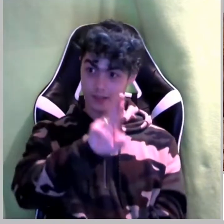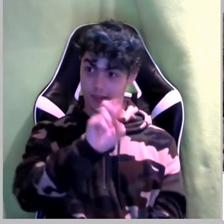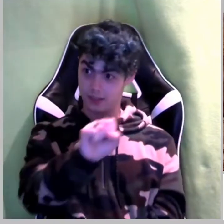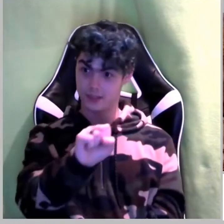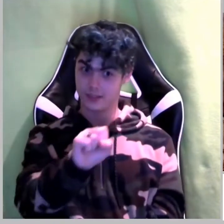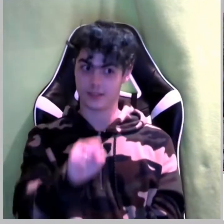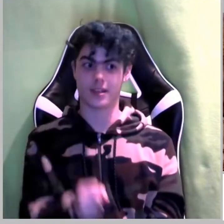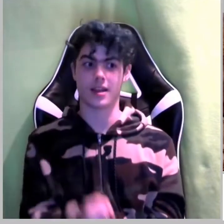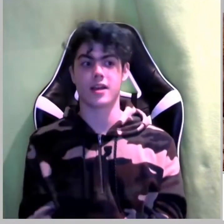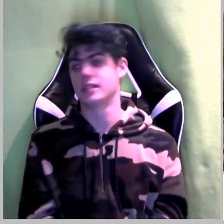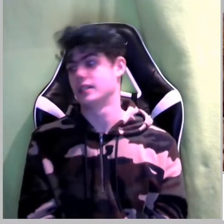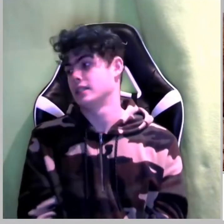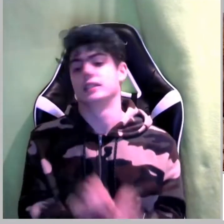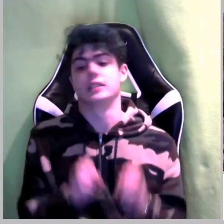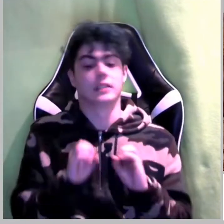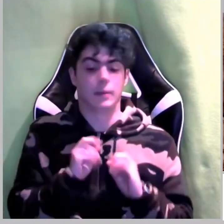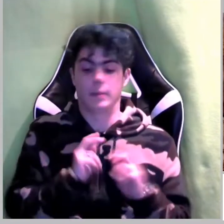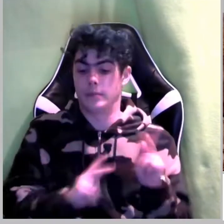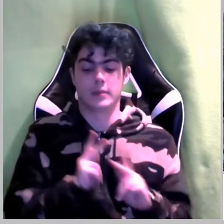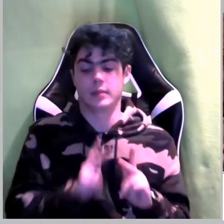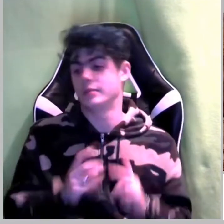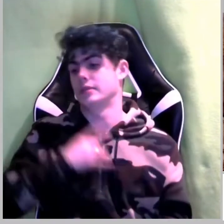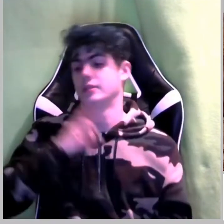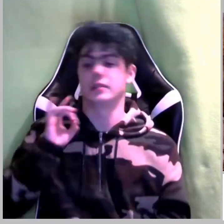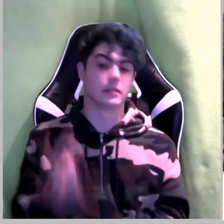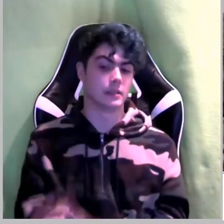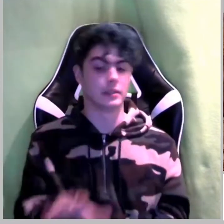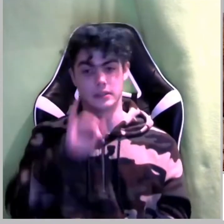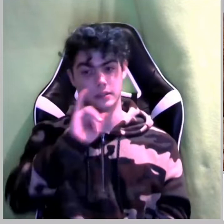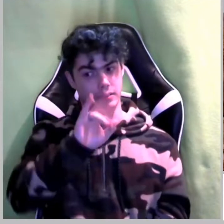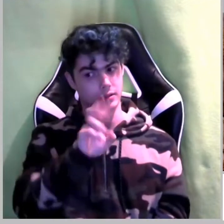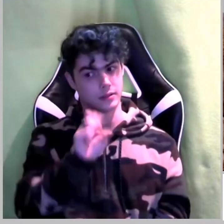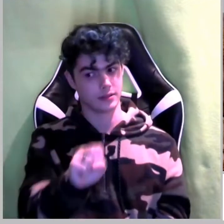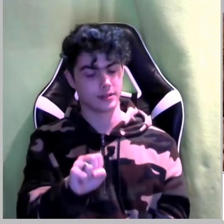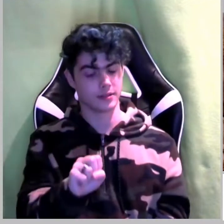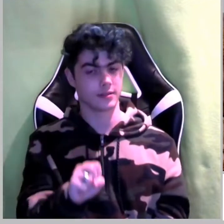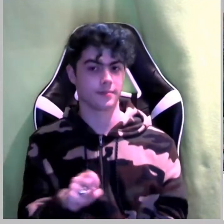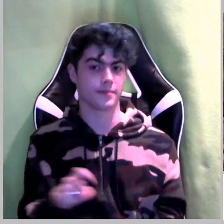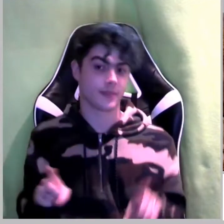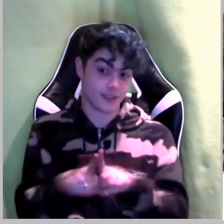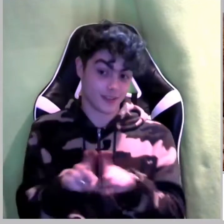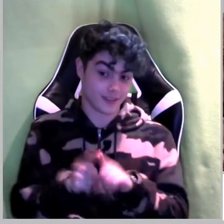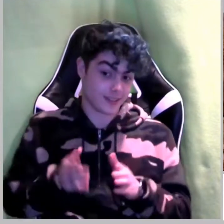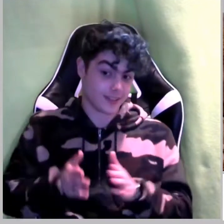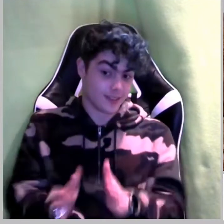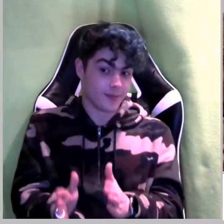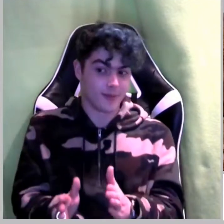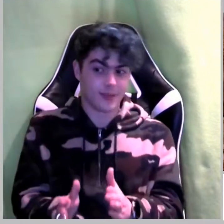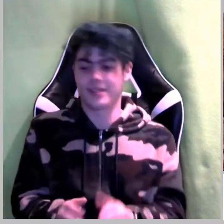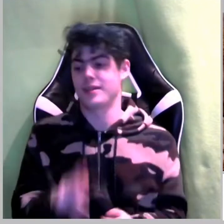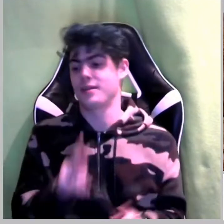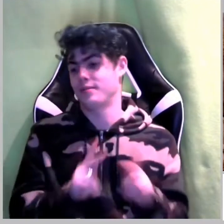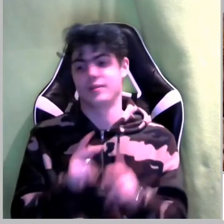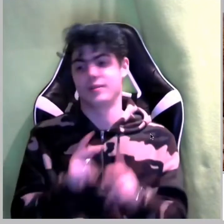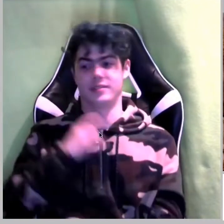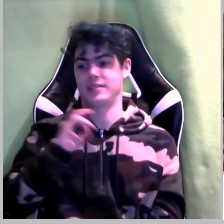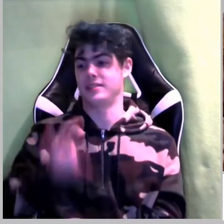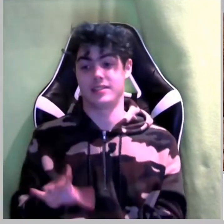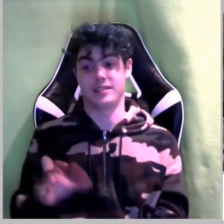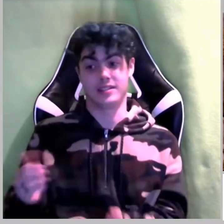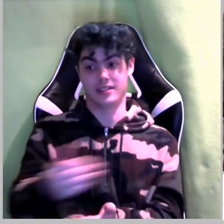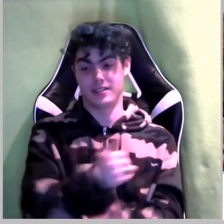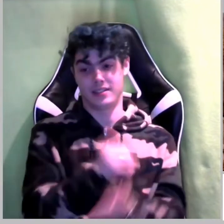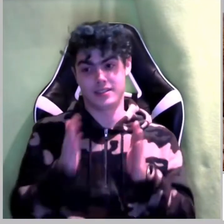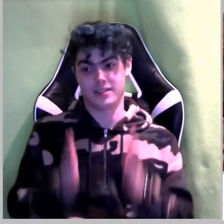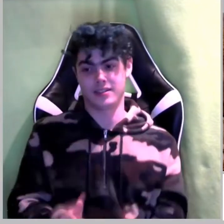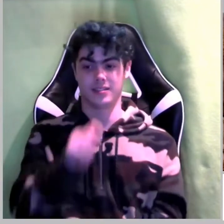but he wasn't popular or liked. Some